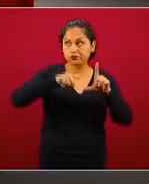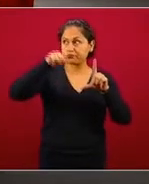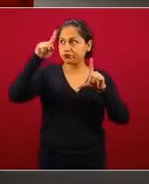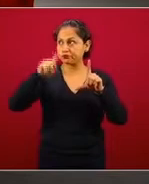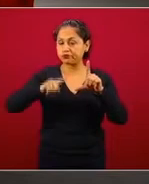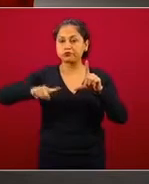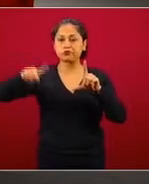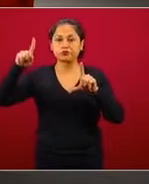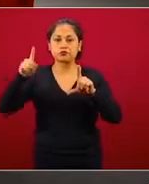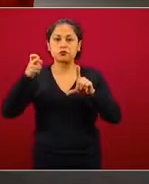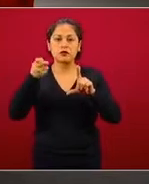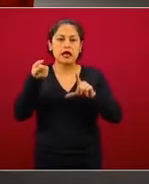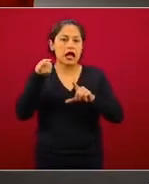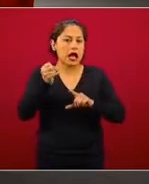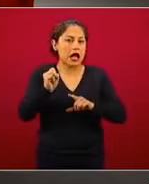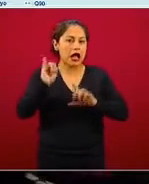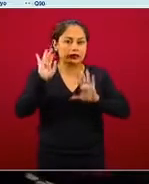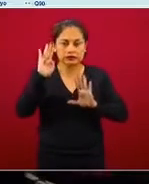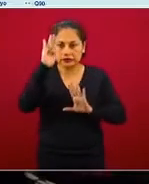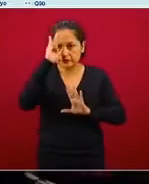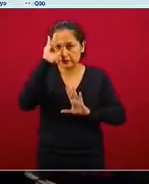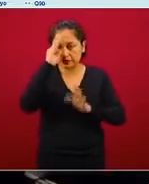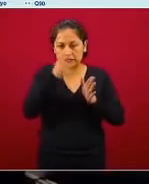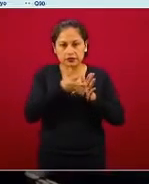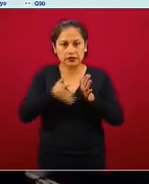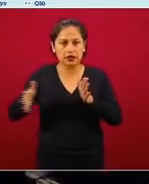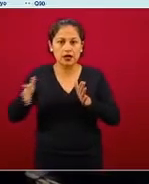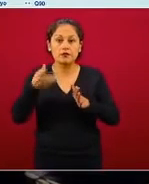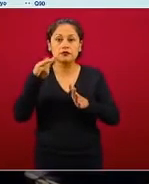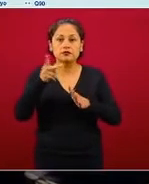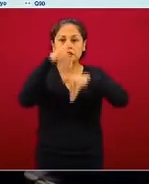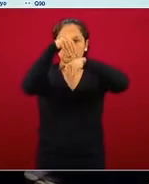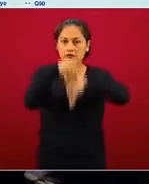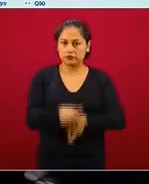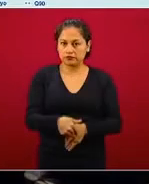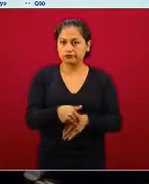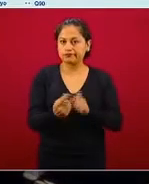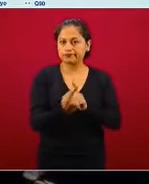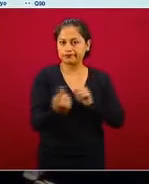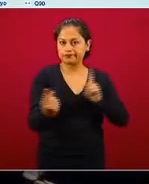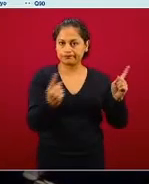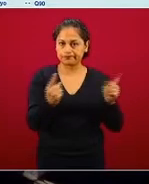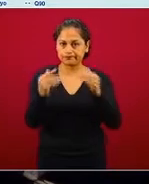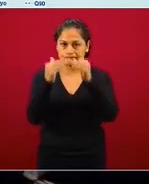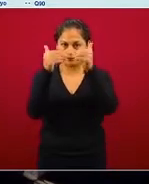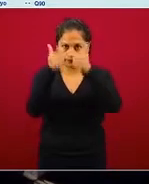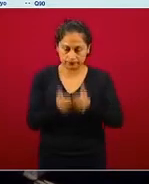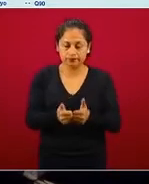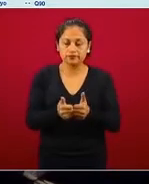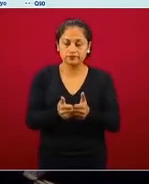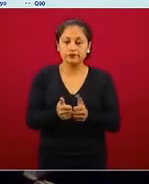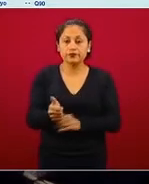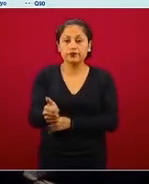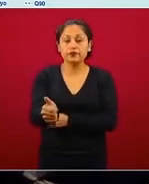cases. And here's where it gets truncated, because we can't really make a larger prediction because basically we didn't have enough